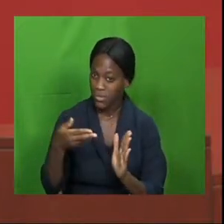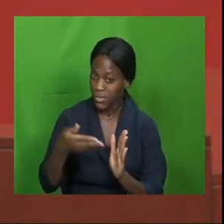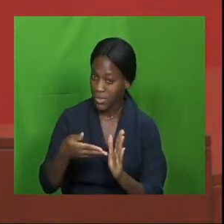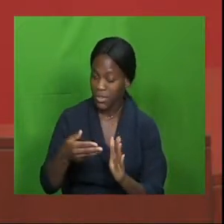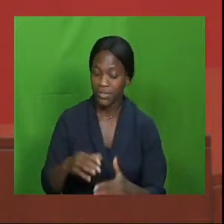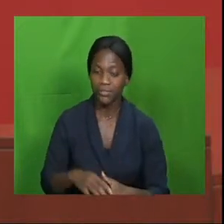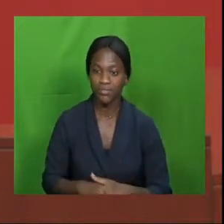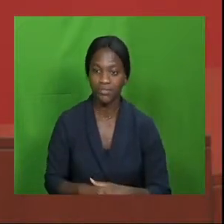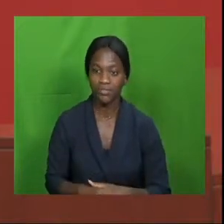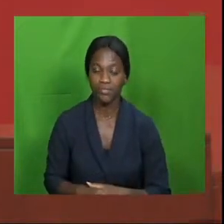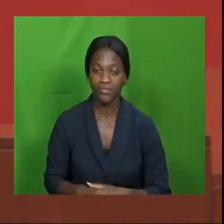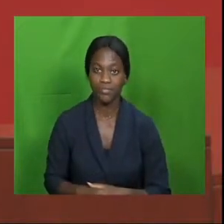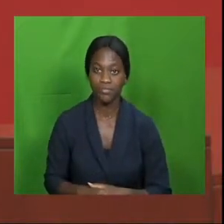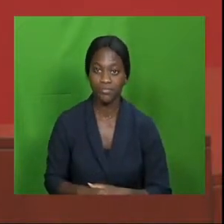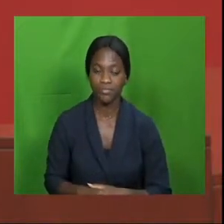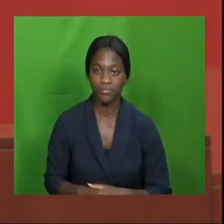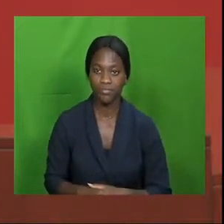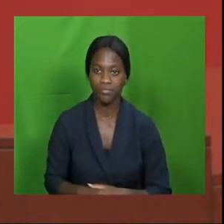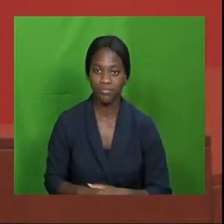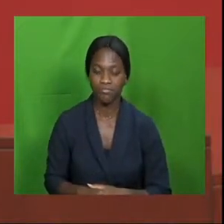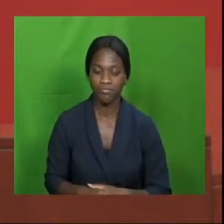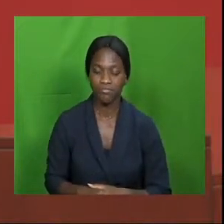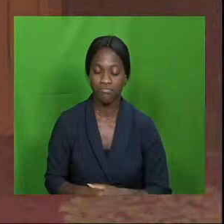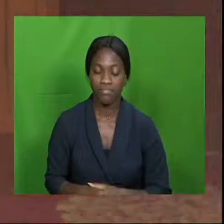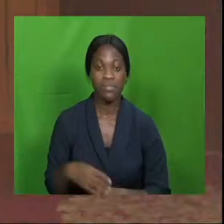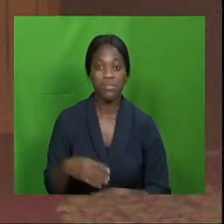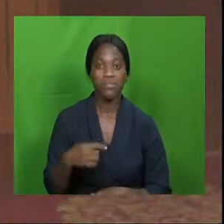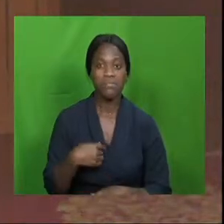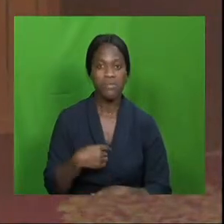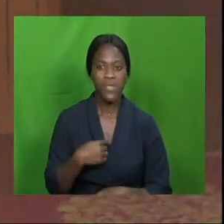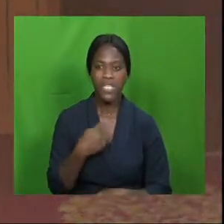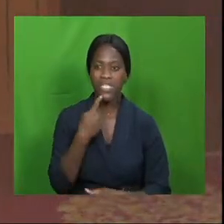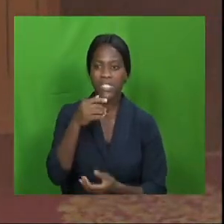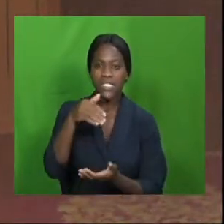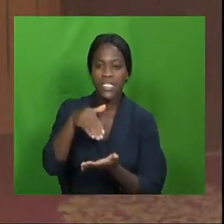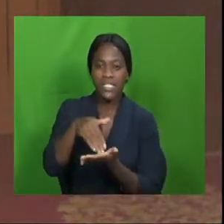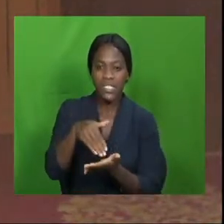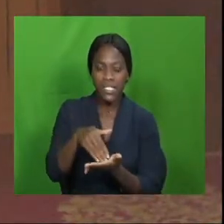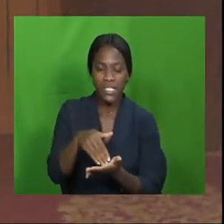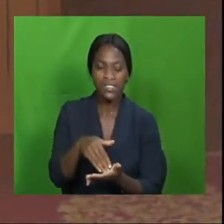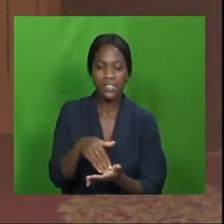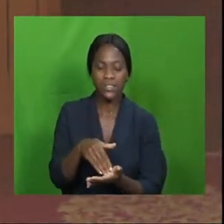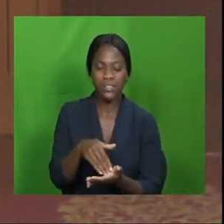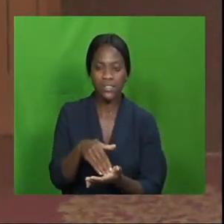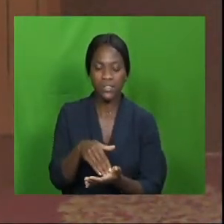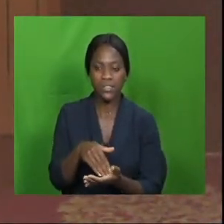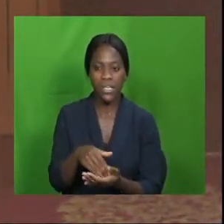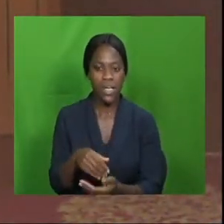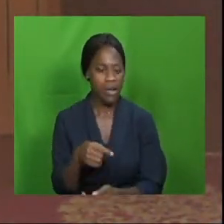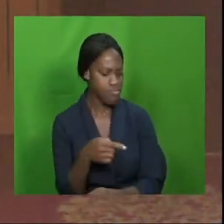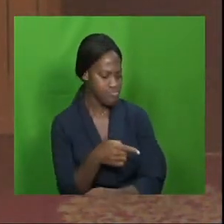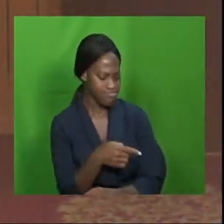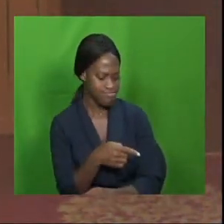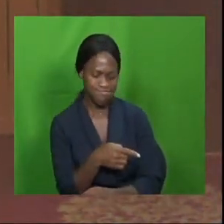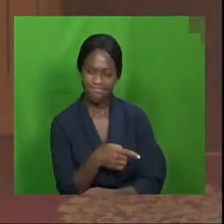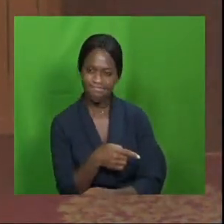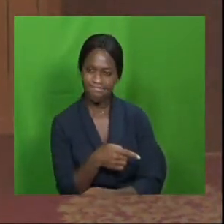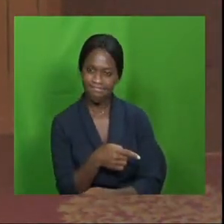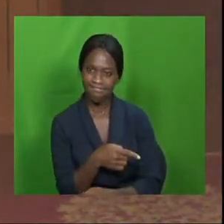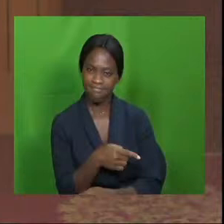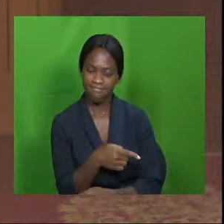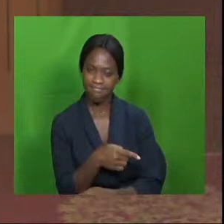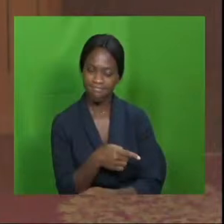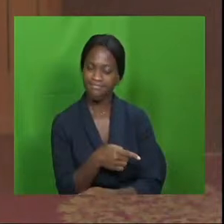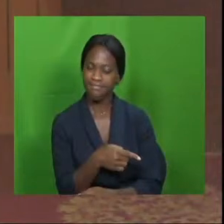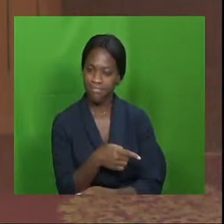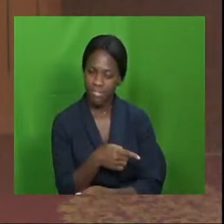For purposes of emphasis, the Honourable Minority Leader argued in favour of the listing of the